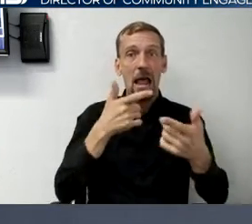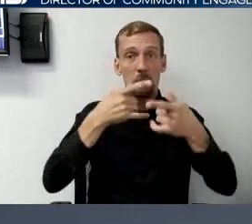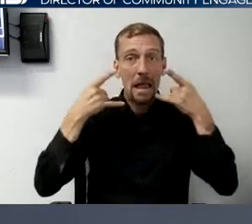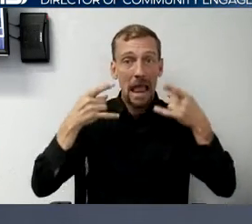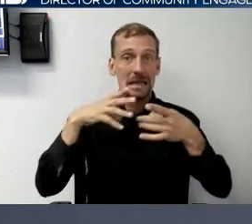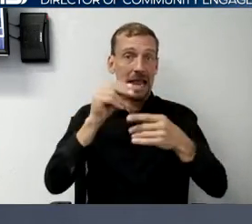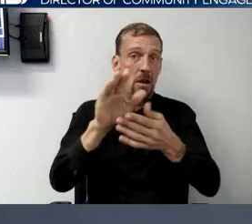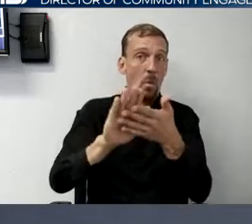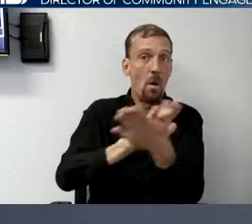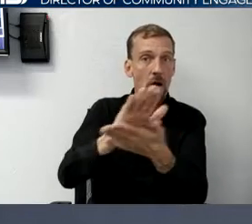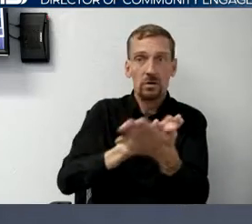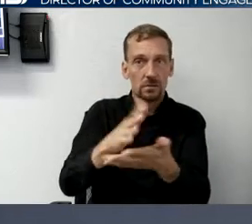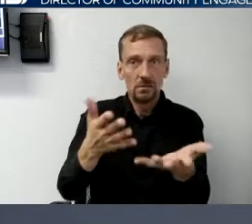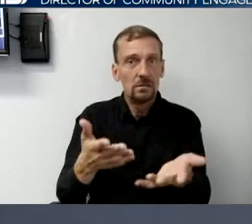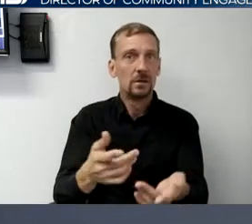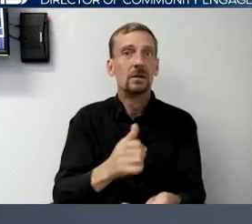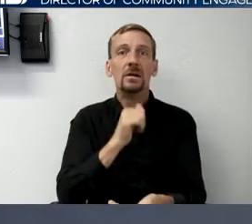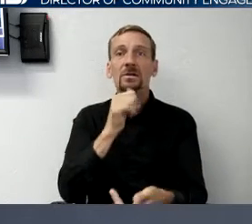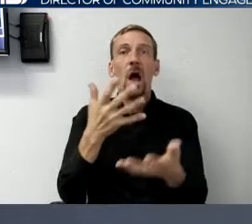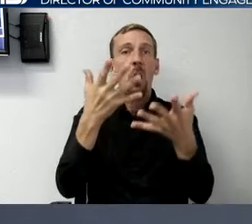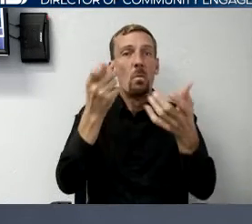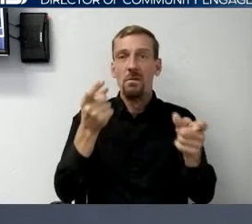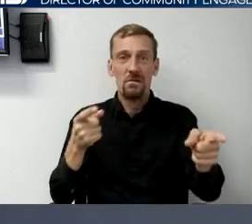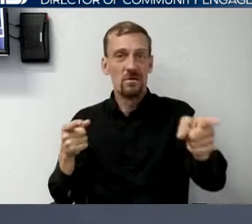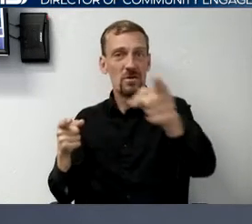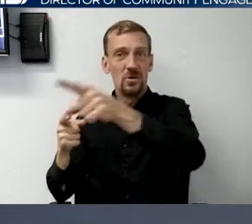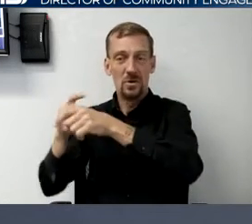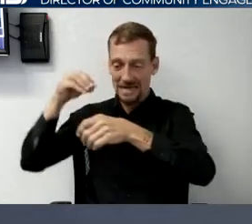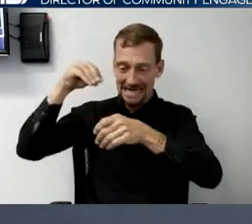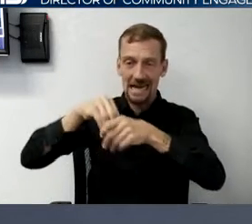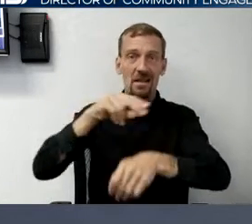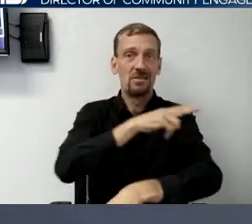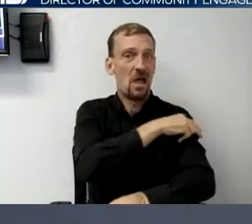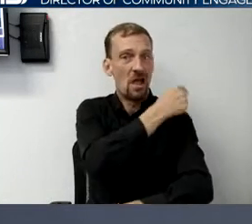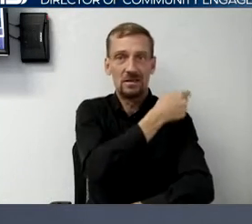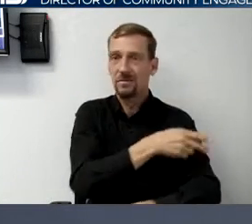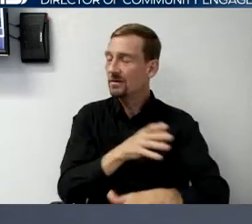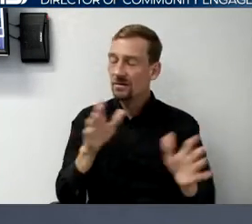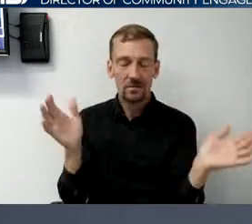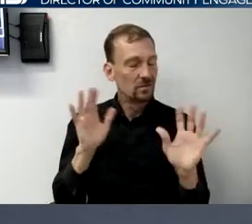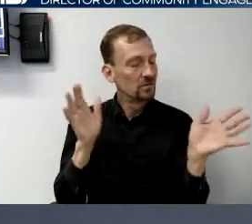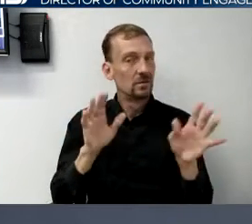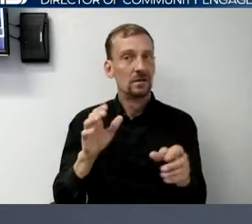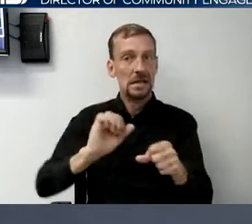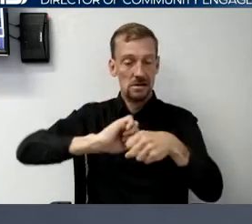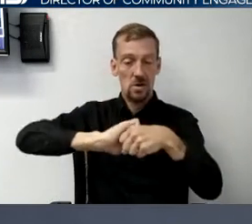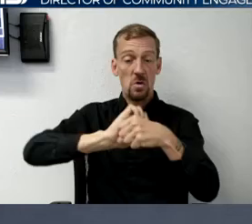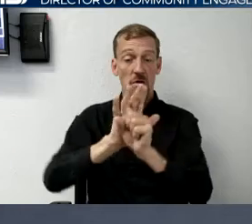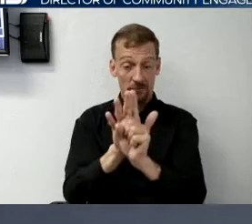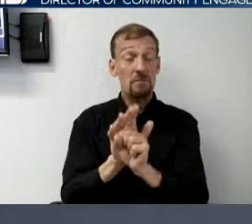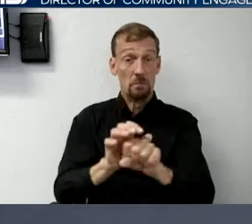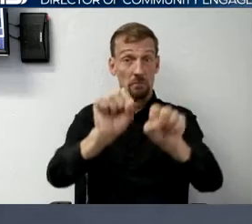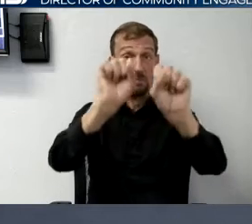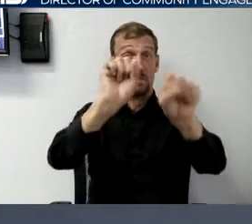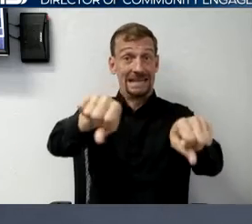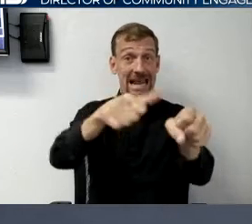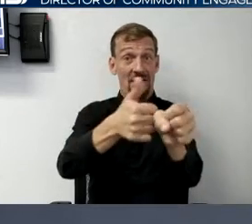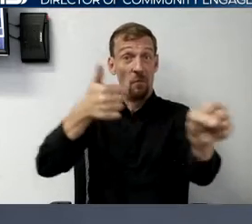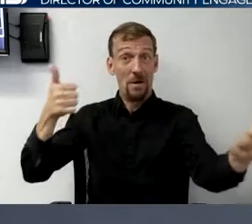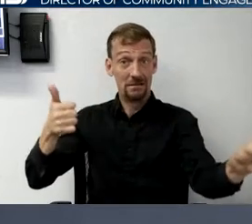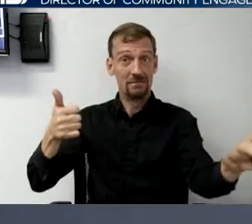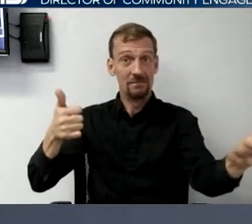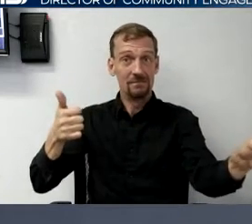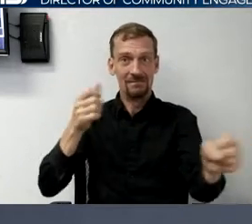want to see anybody get hospitalized, and certainly COVID is an avoidable disease